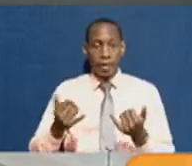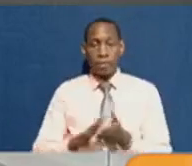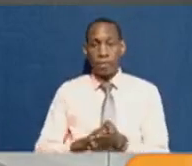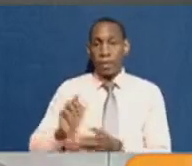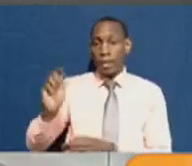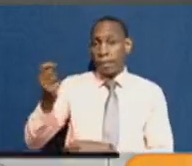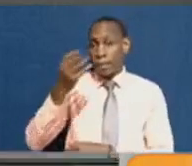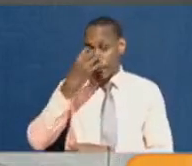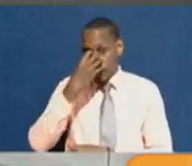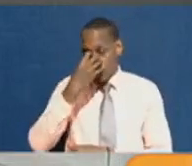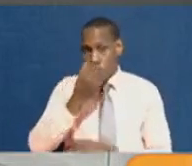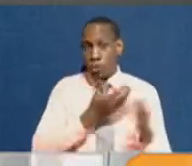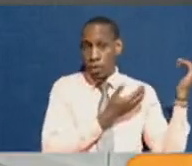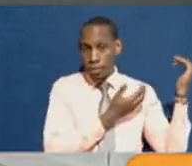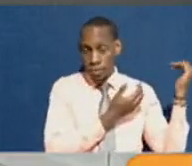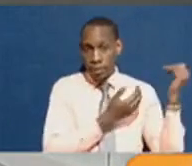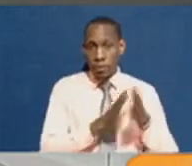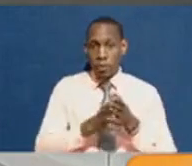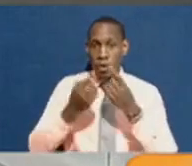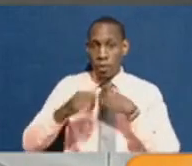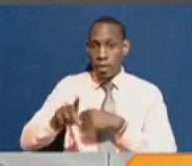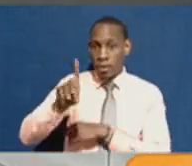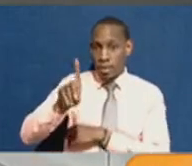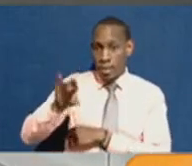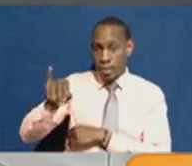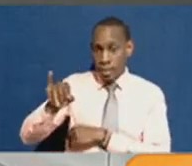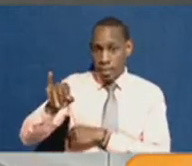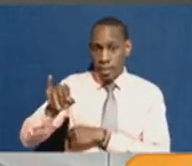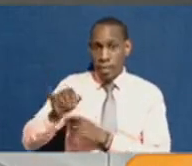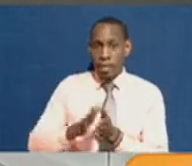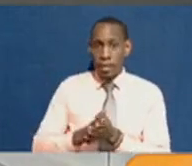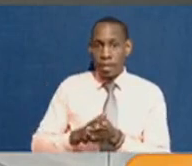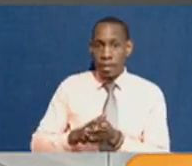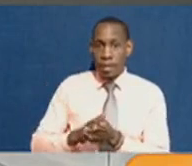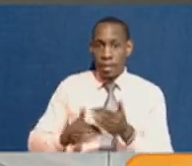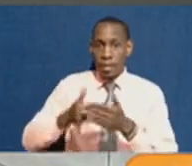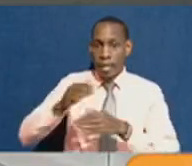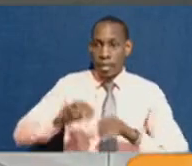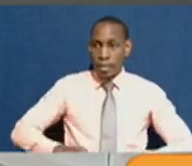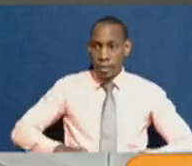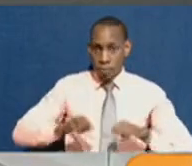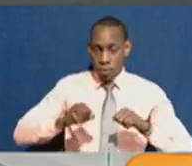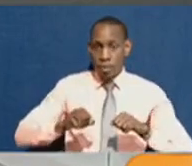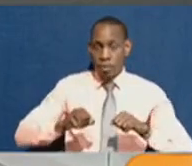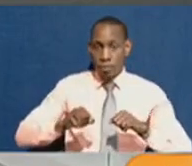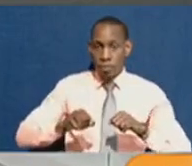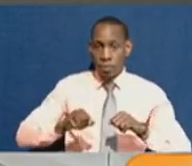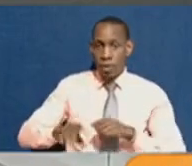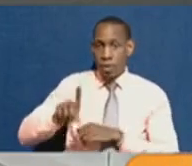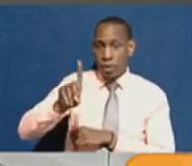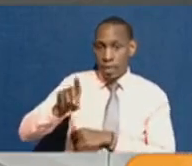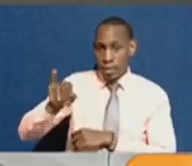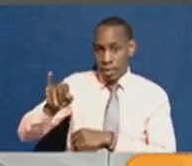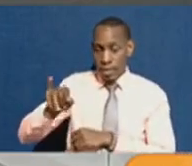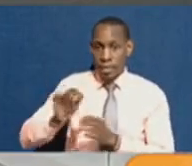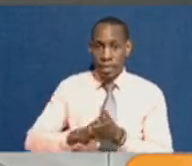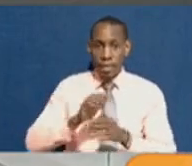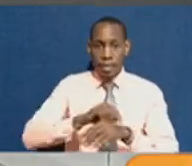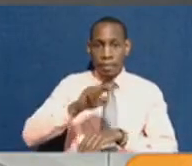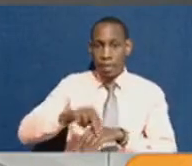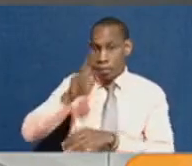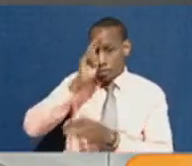President William Ruto is expected to name DCI George Kinoti's successor as the Director of Criminal Investigations after the